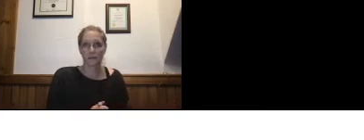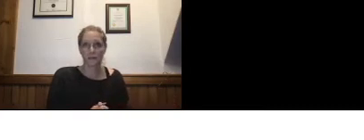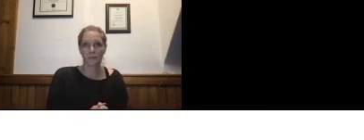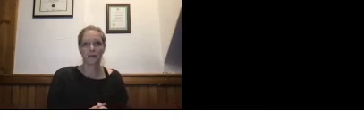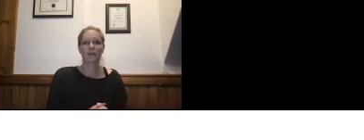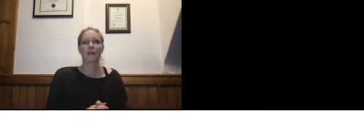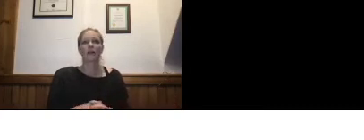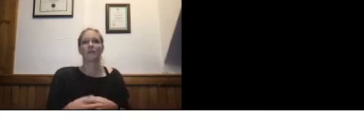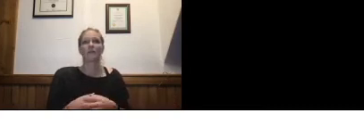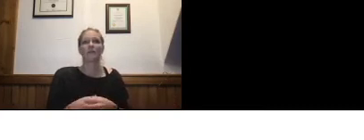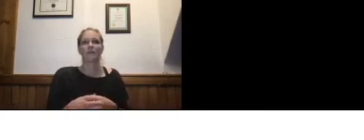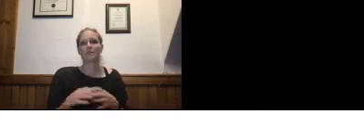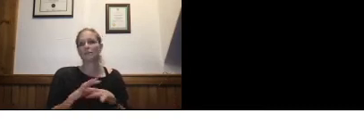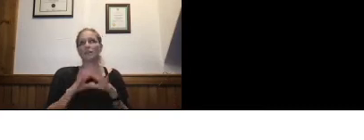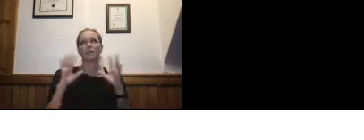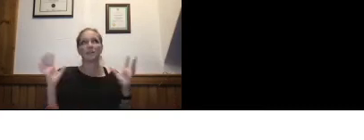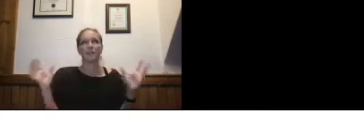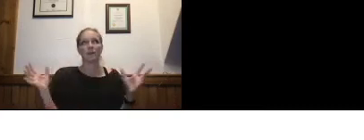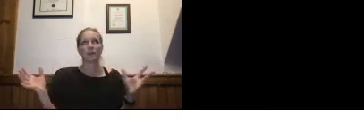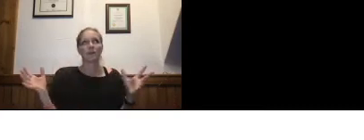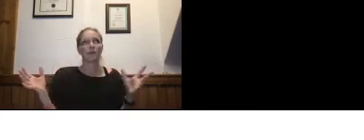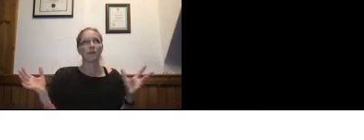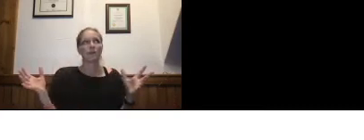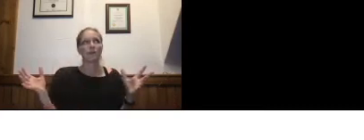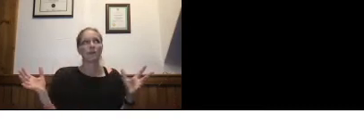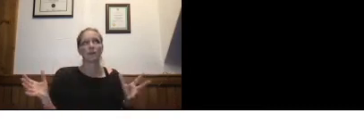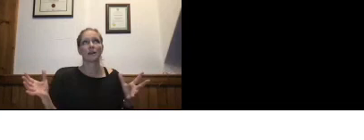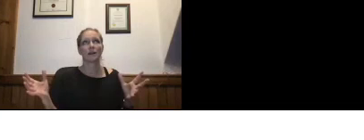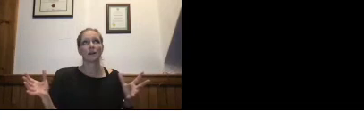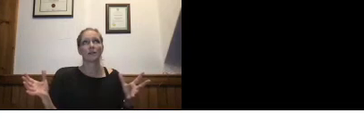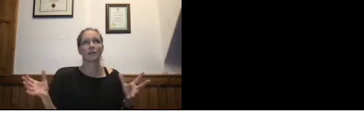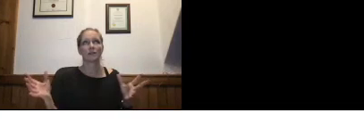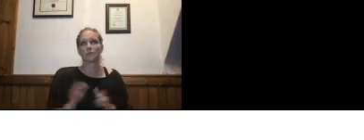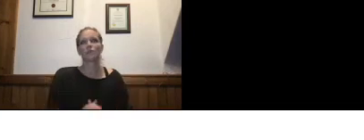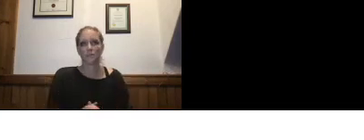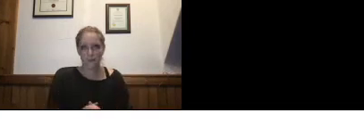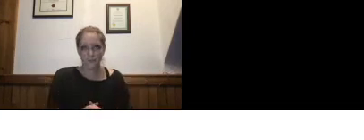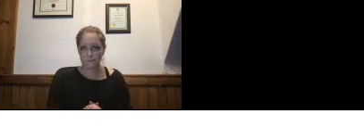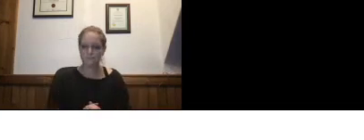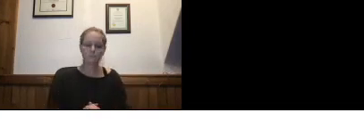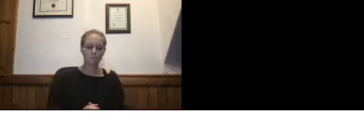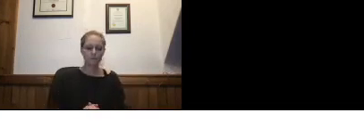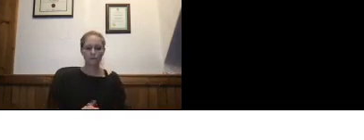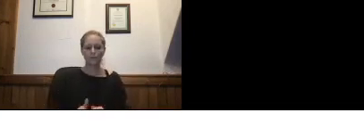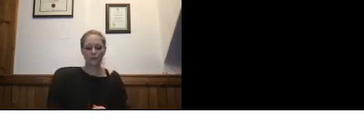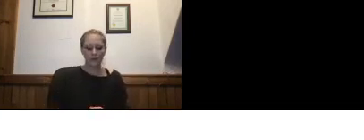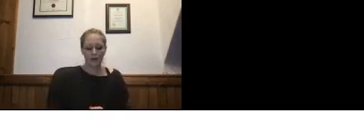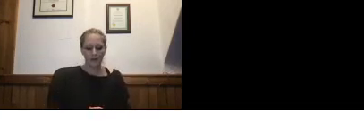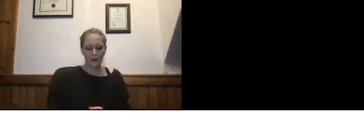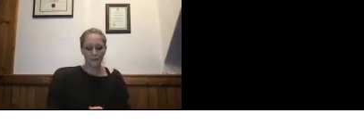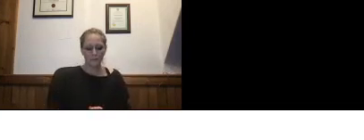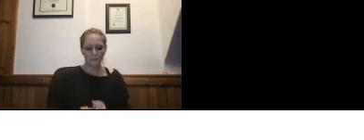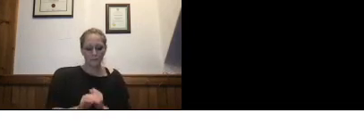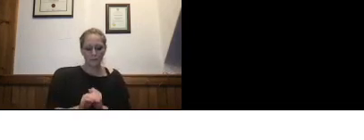aren't on metformin? And this amount of data is just hugely valuable. So